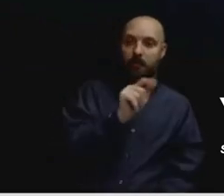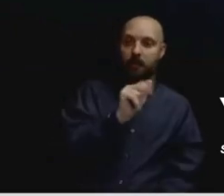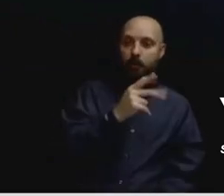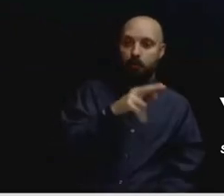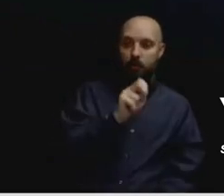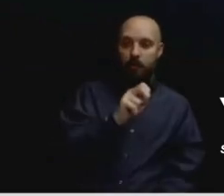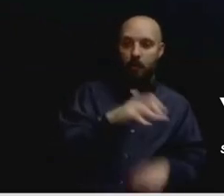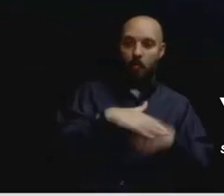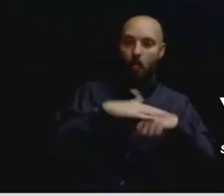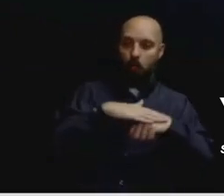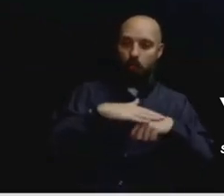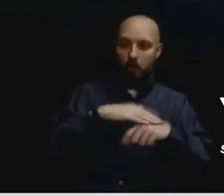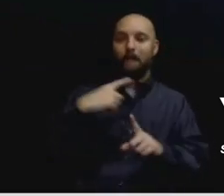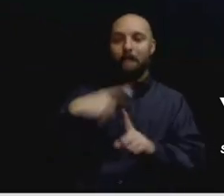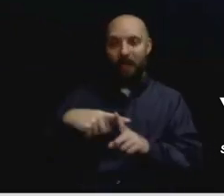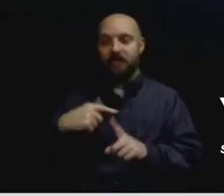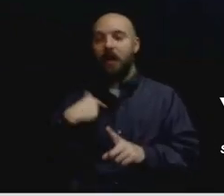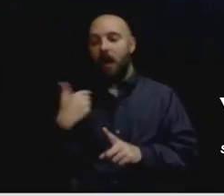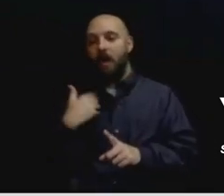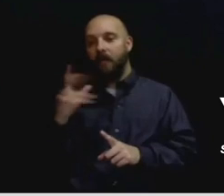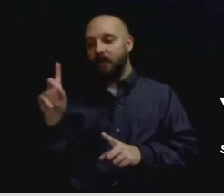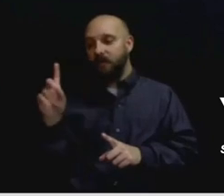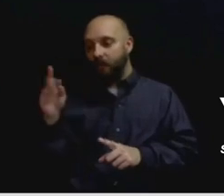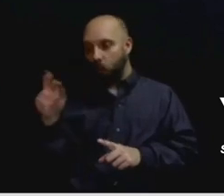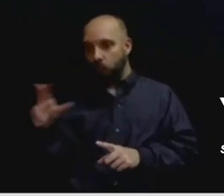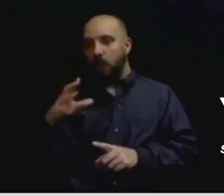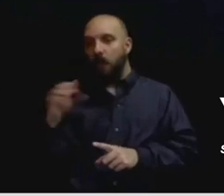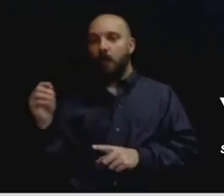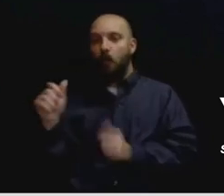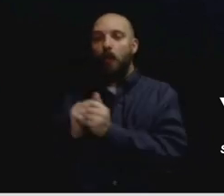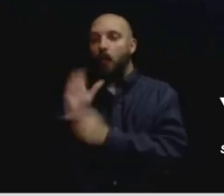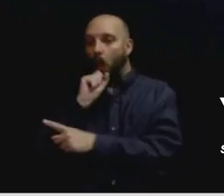a diffuser with orange and peppermint.